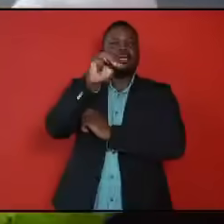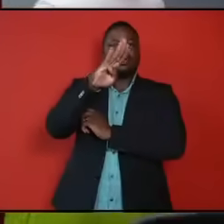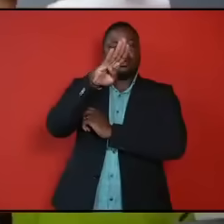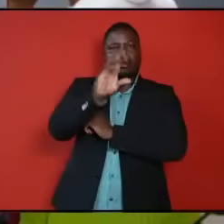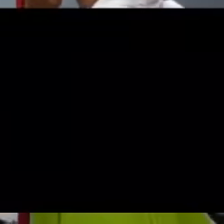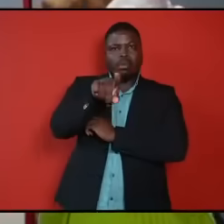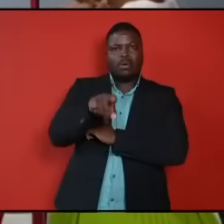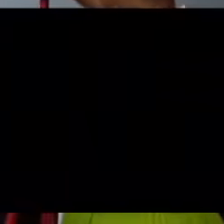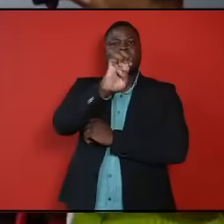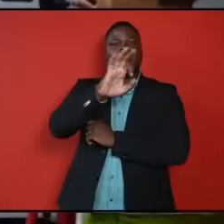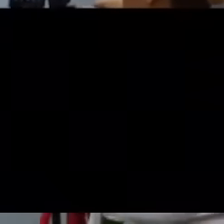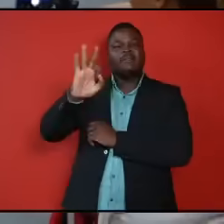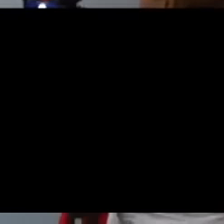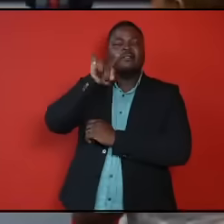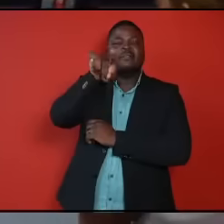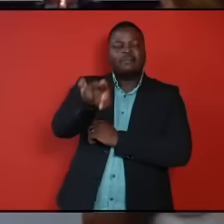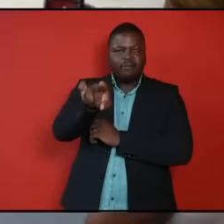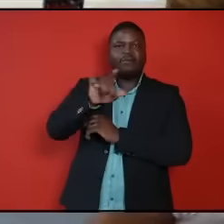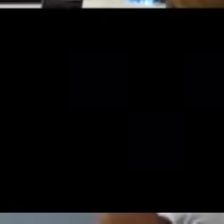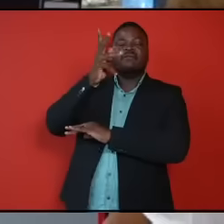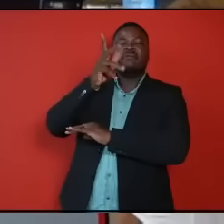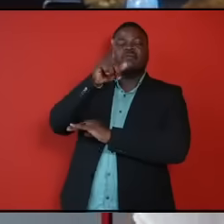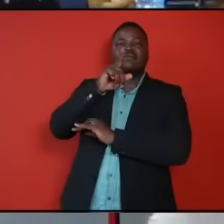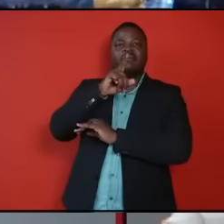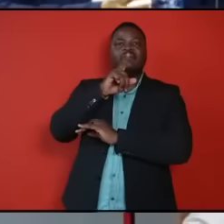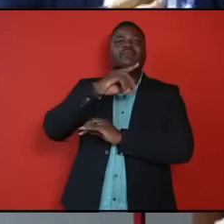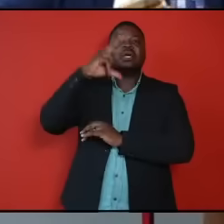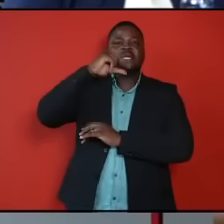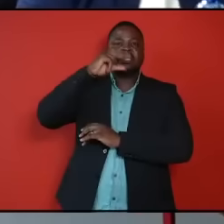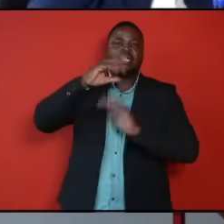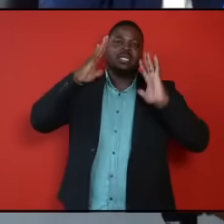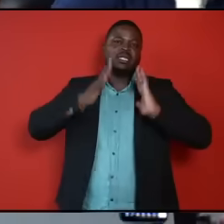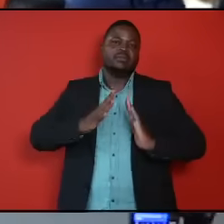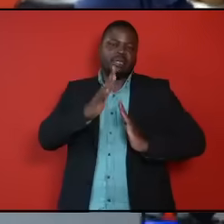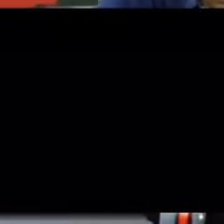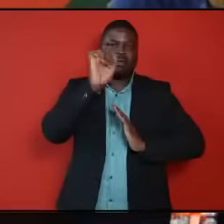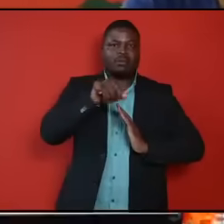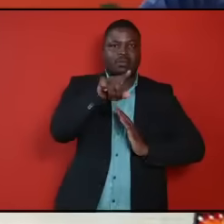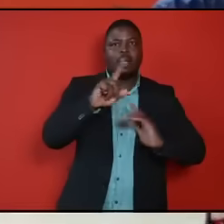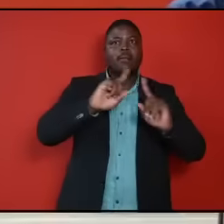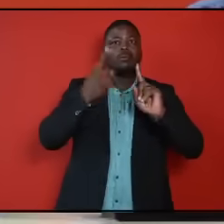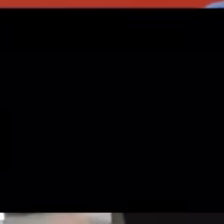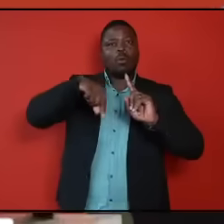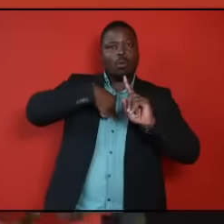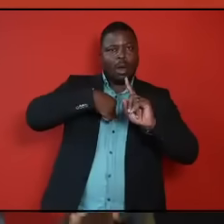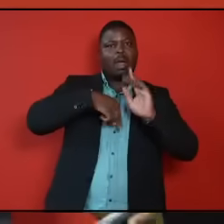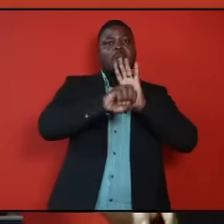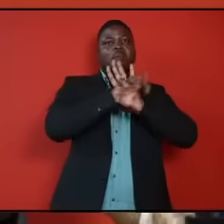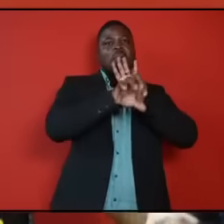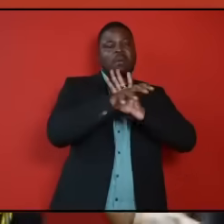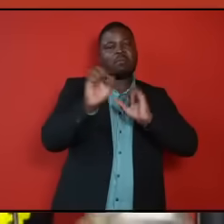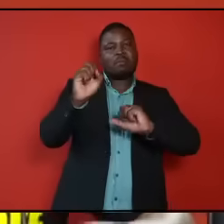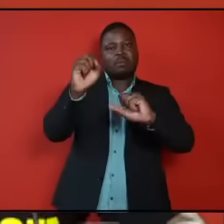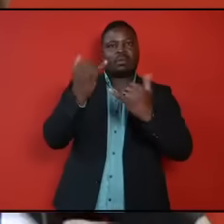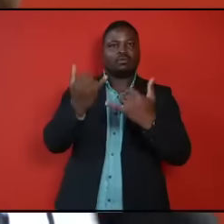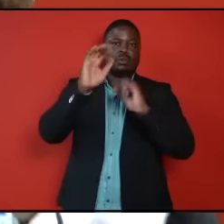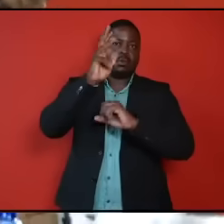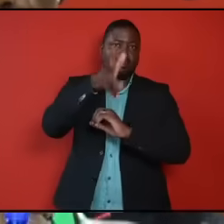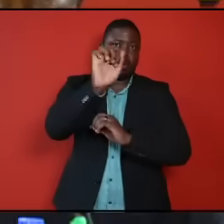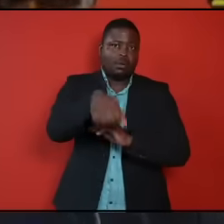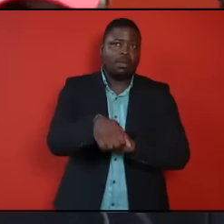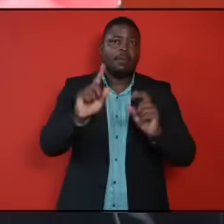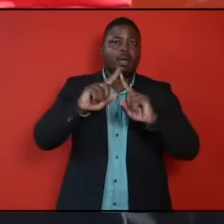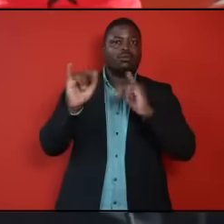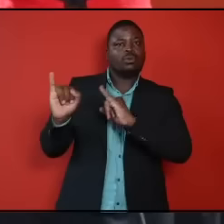press conference following the second plenum of the Third National People's Assembly. So we'll start with introductions of the leadership which is here with